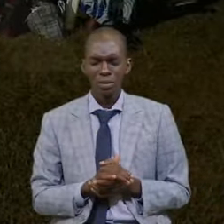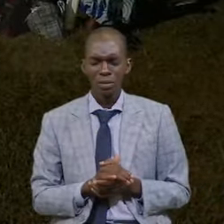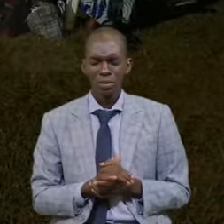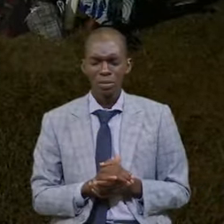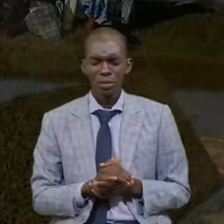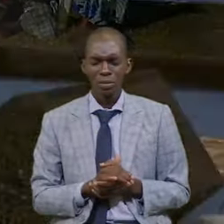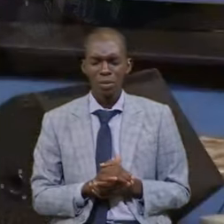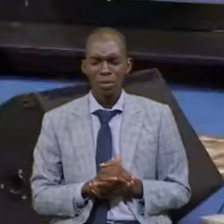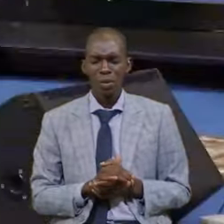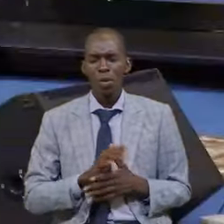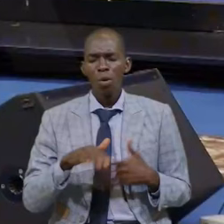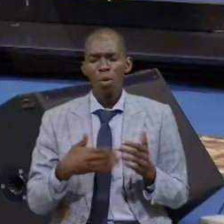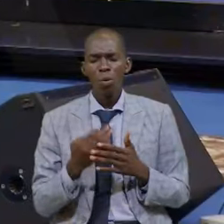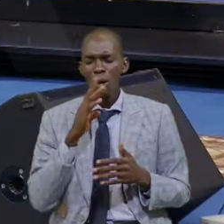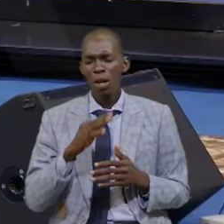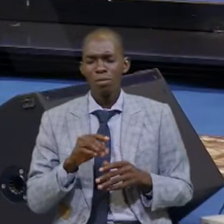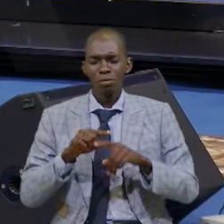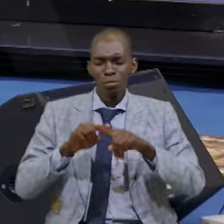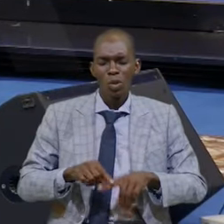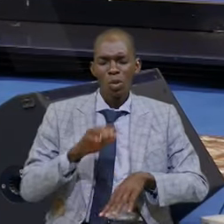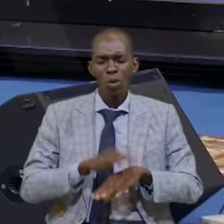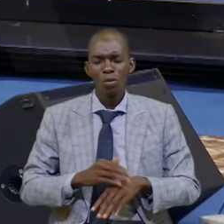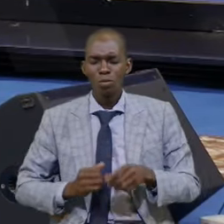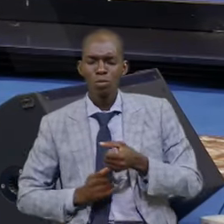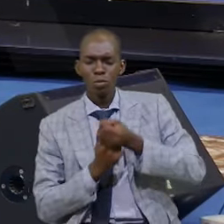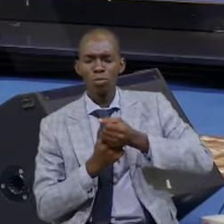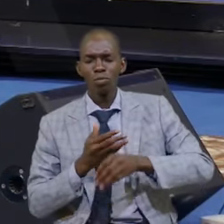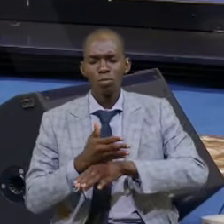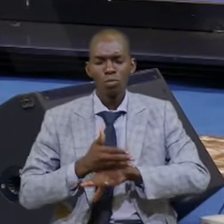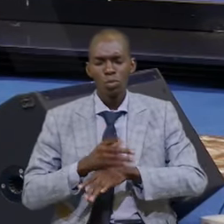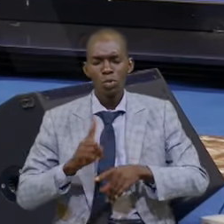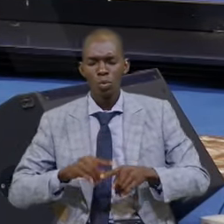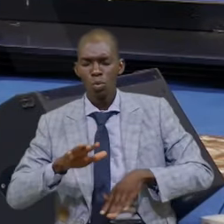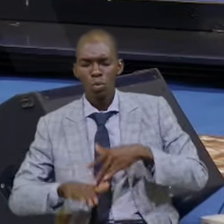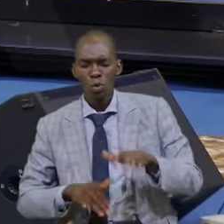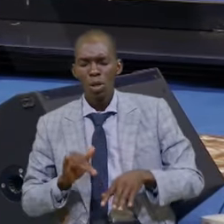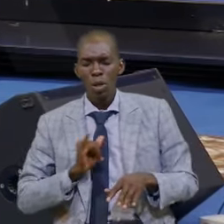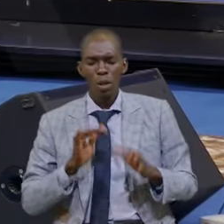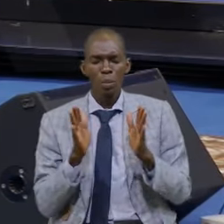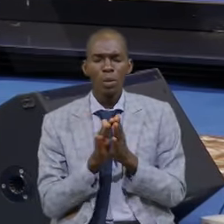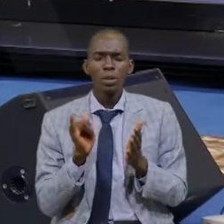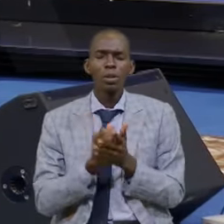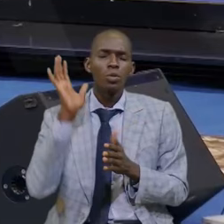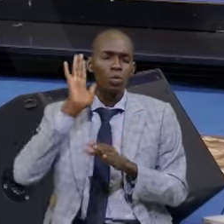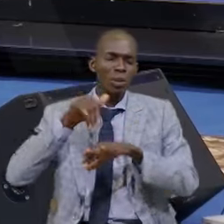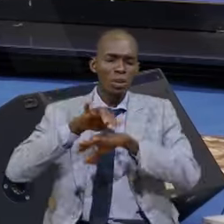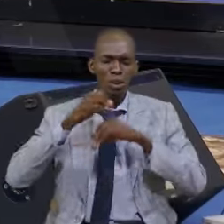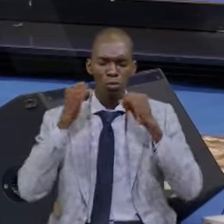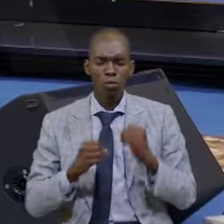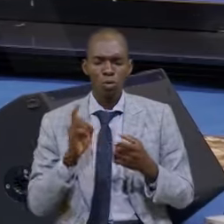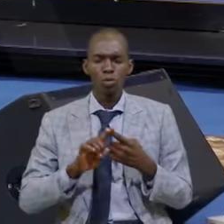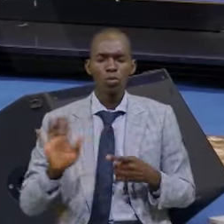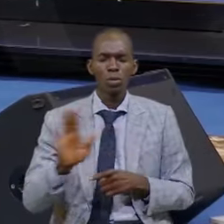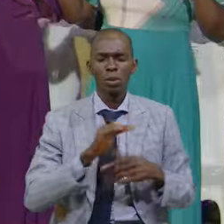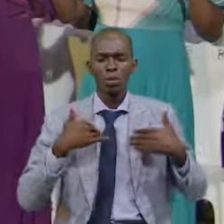Those who are leaning on crutches, to help them, Lord, I pray you put strength in their body,